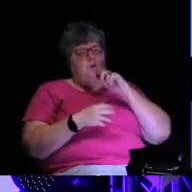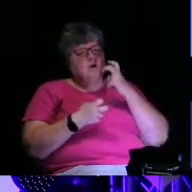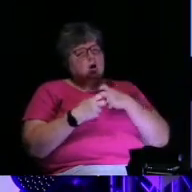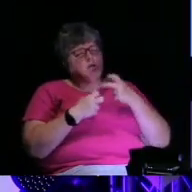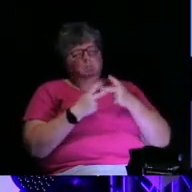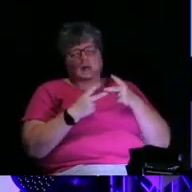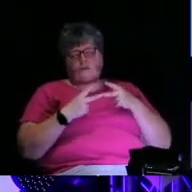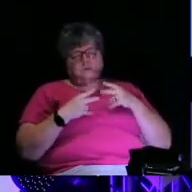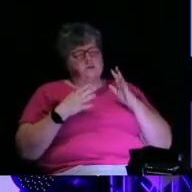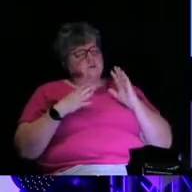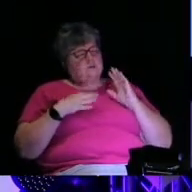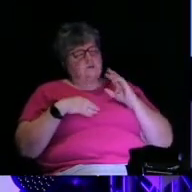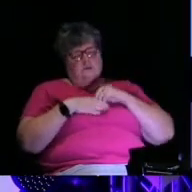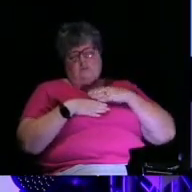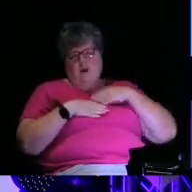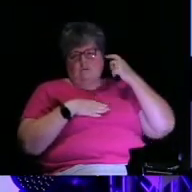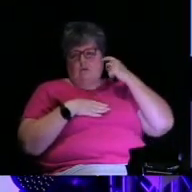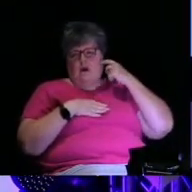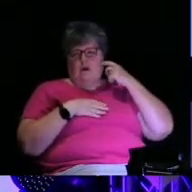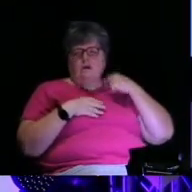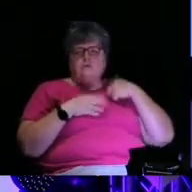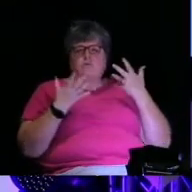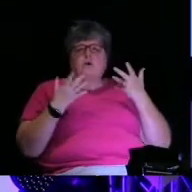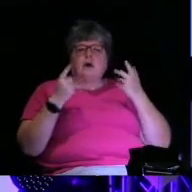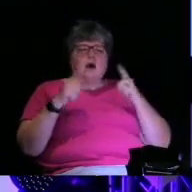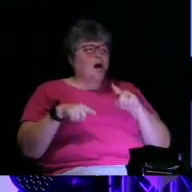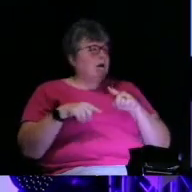place. And so what happened was,